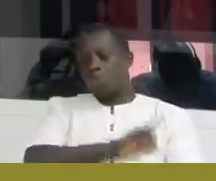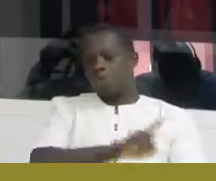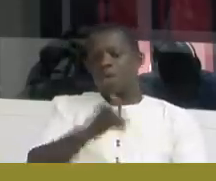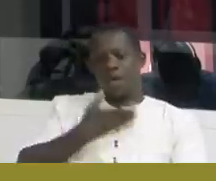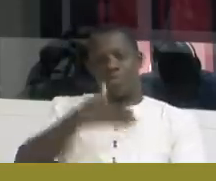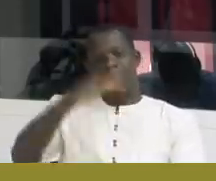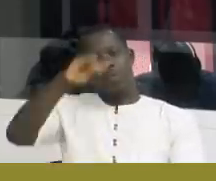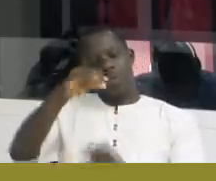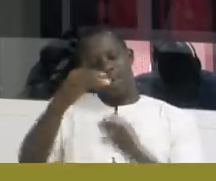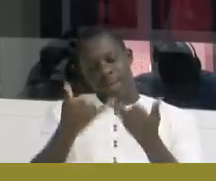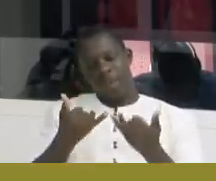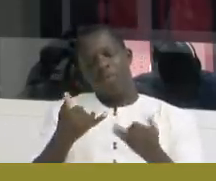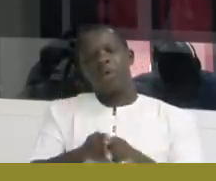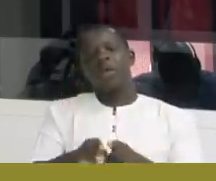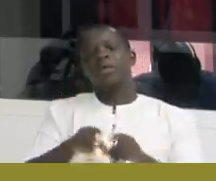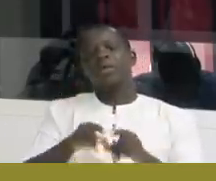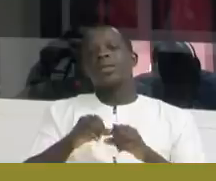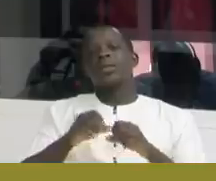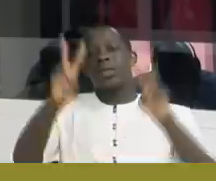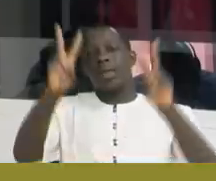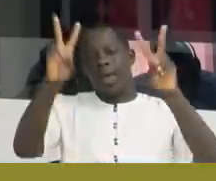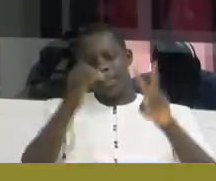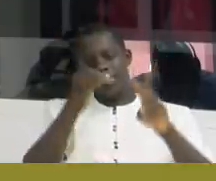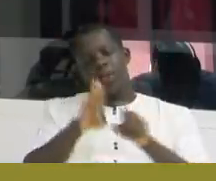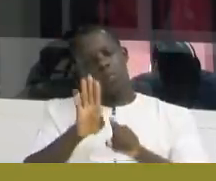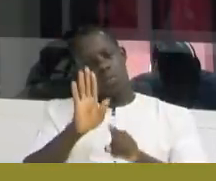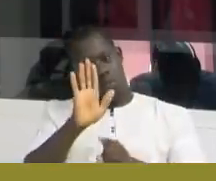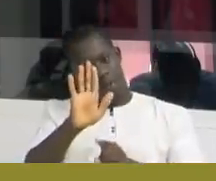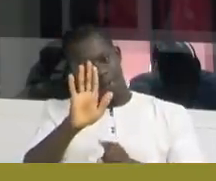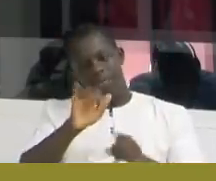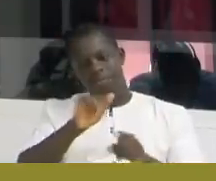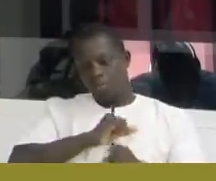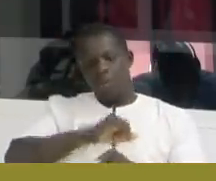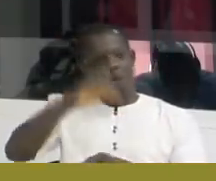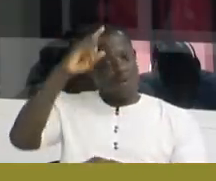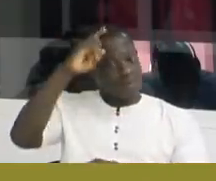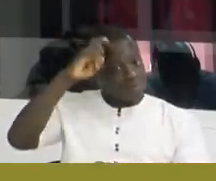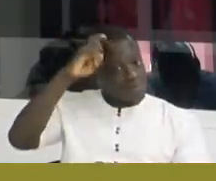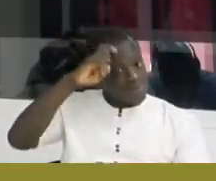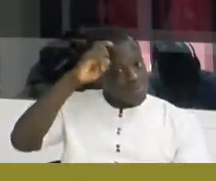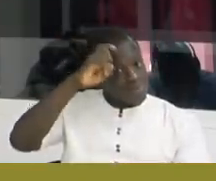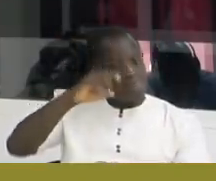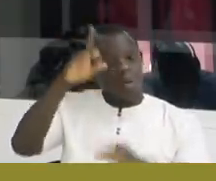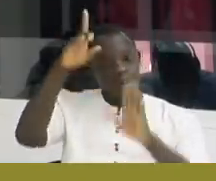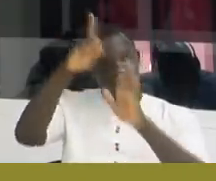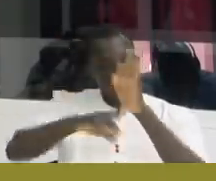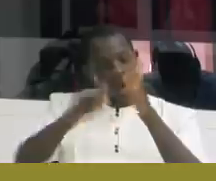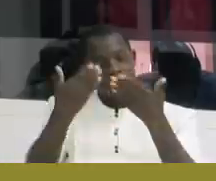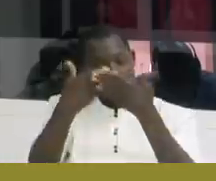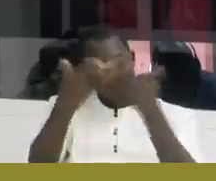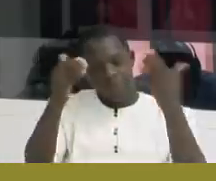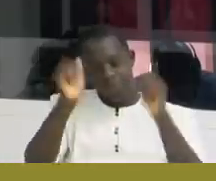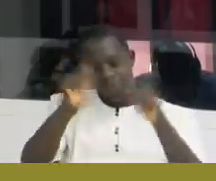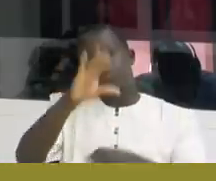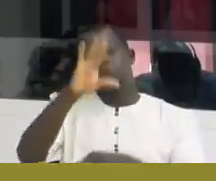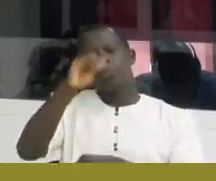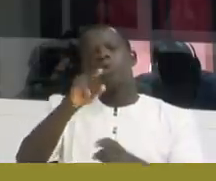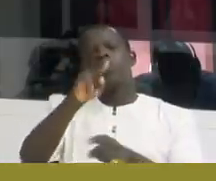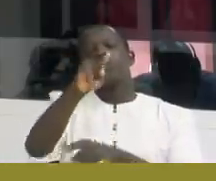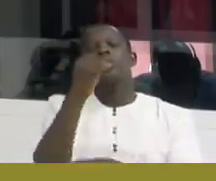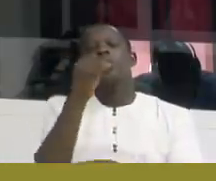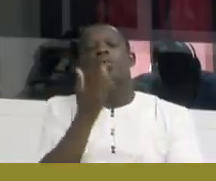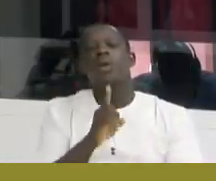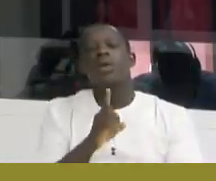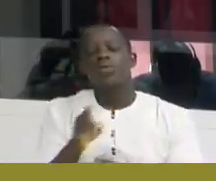now. And Jame said, let's wait after his naming ceremony. What do you say to that? That is